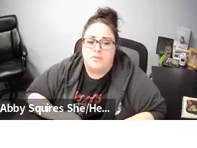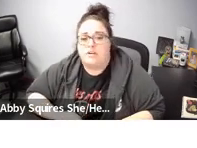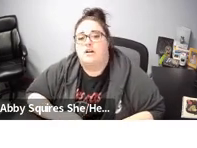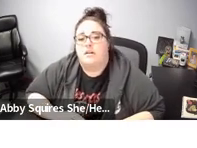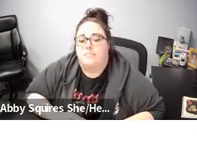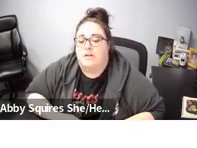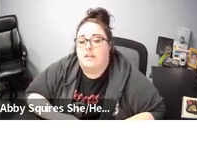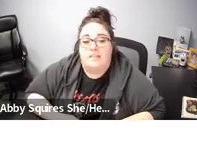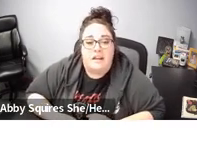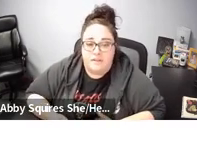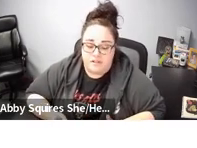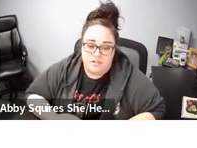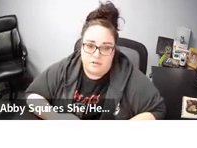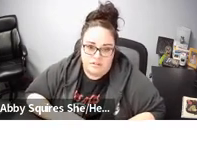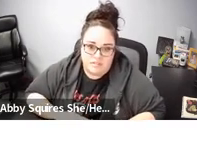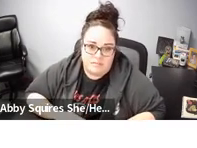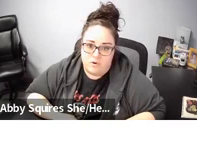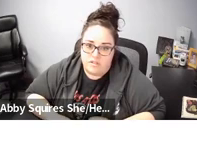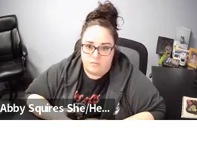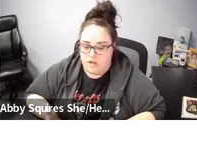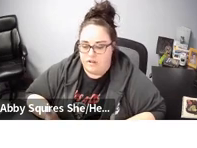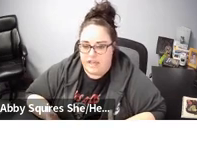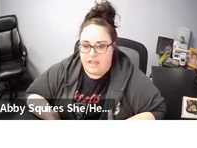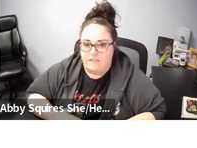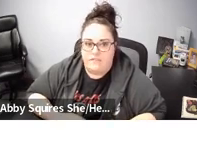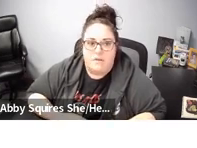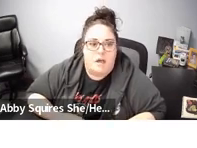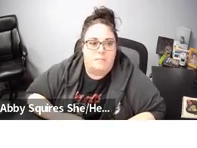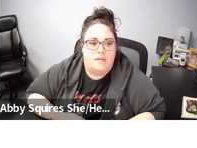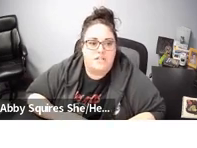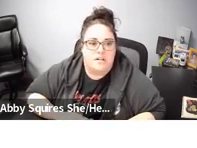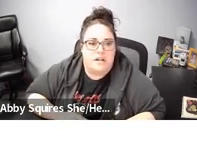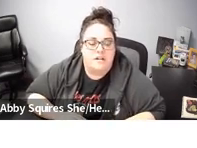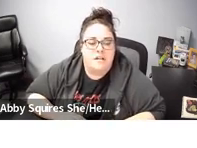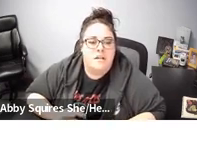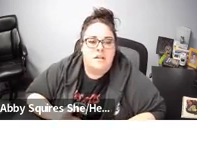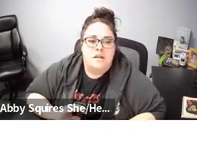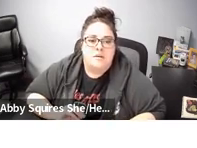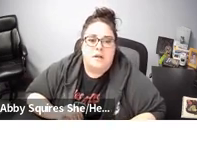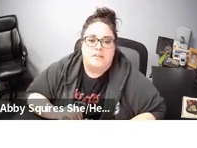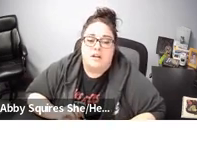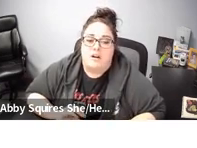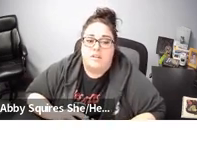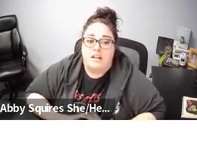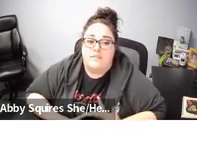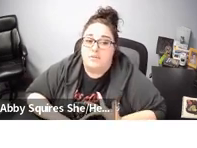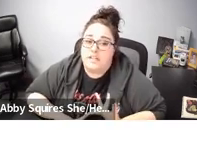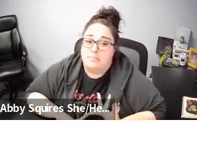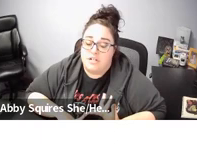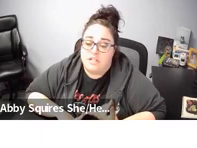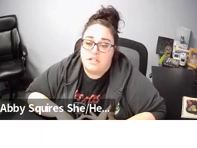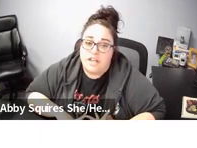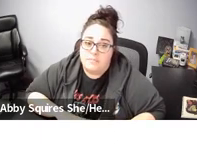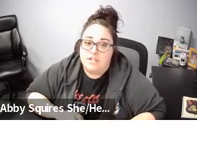So there are a lot of different controllers, more than what I have pictured here, but there are a lot of